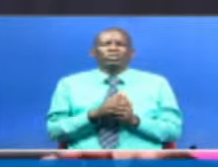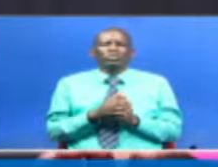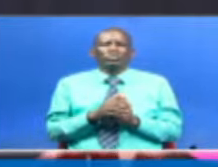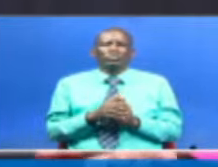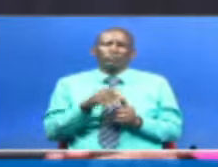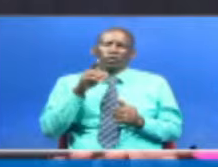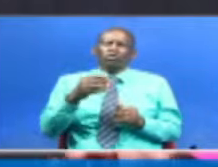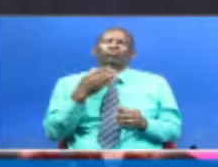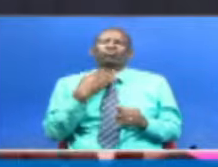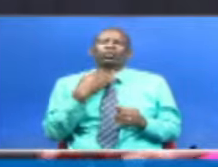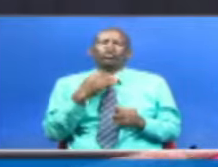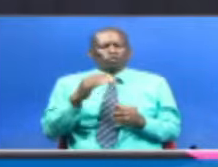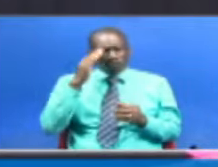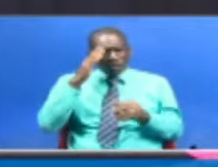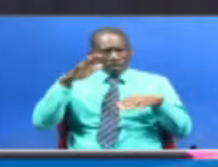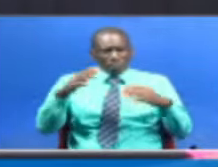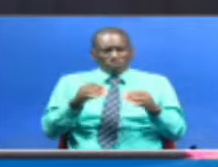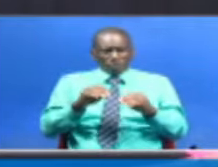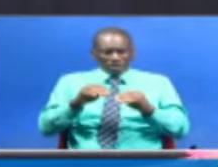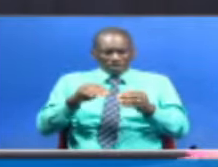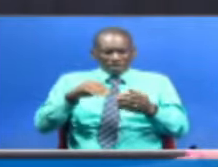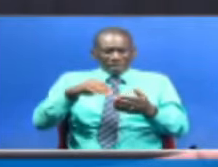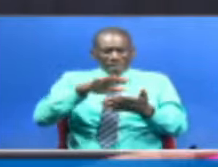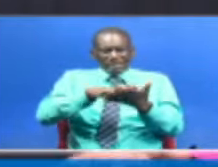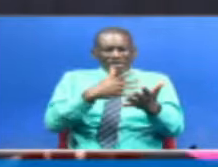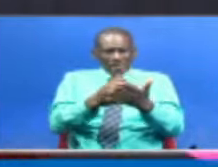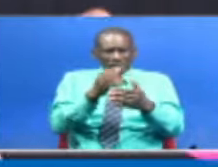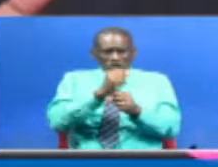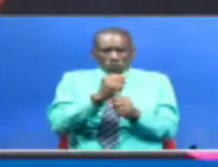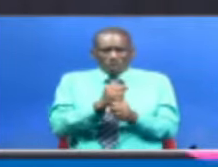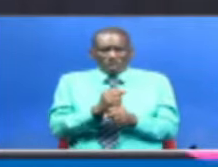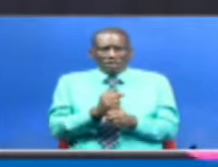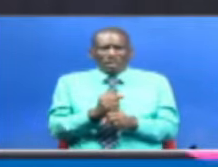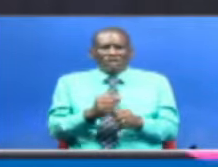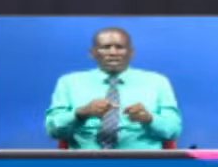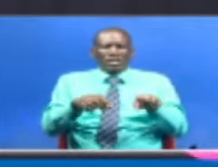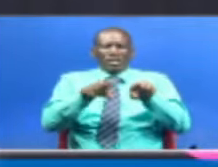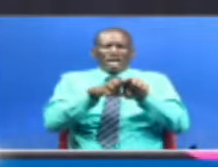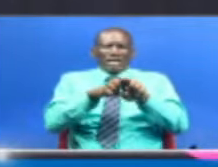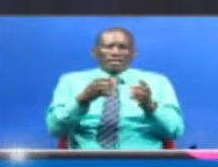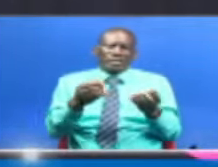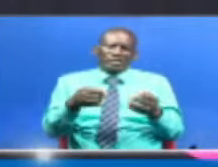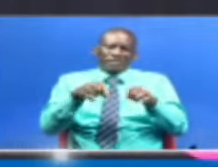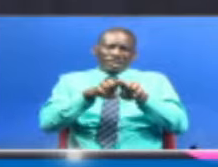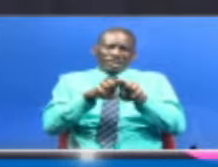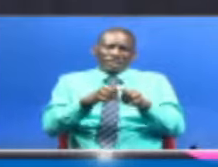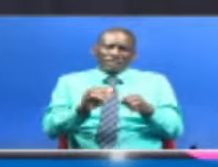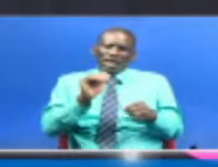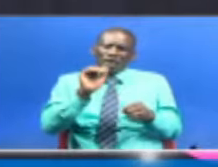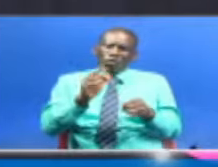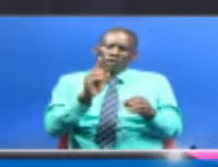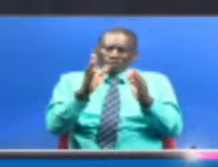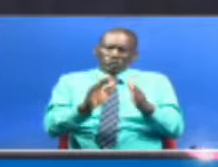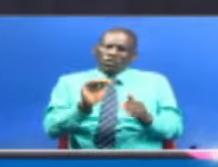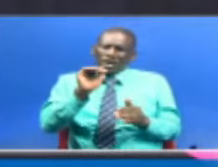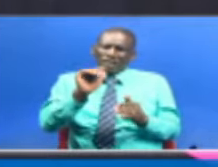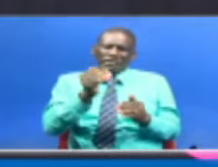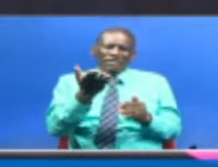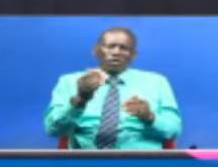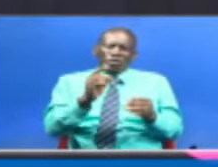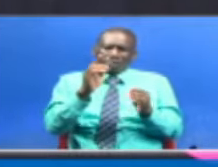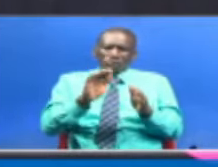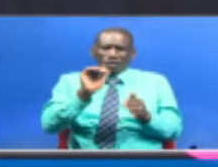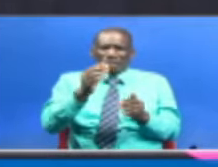you'd want to think about the distribution network. Just like has been asked by one of the young guys,